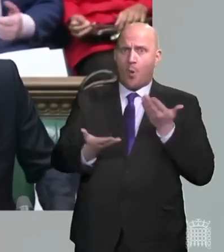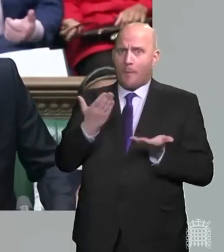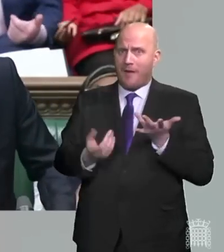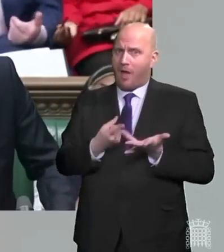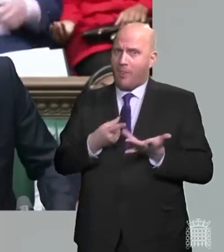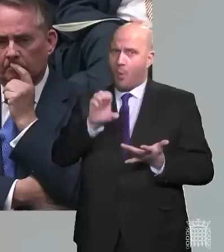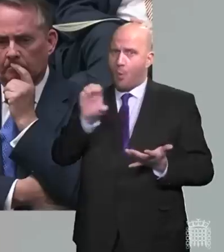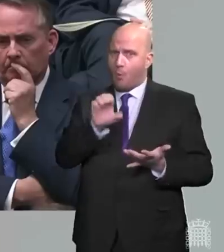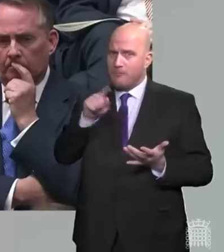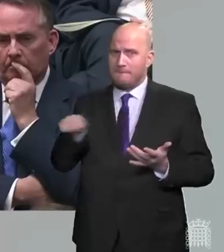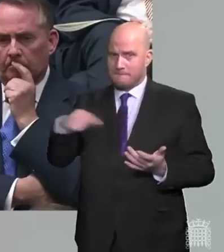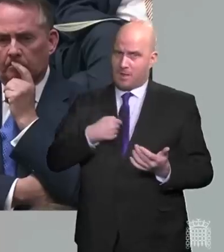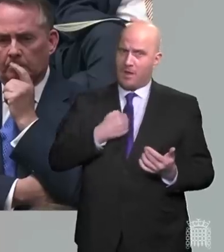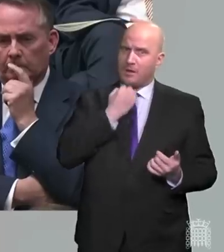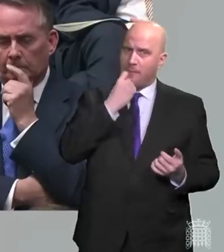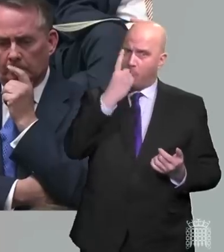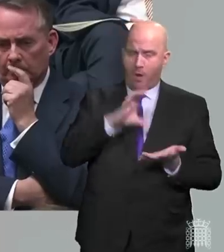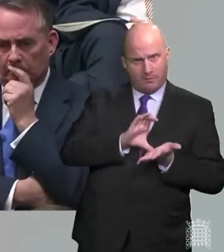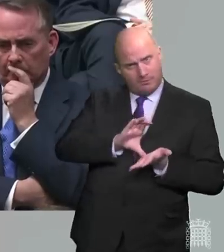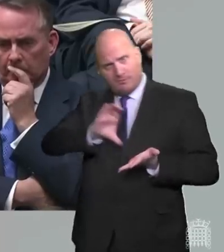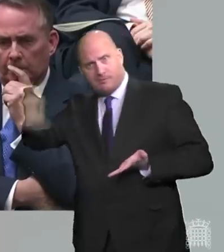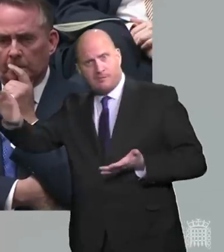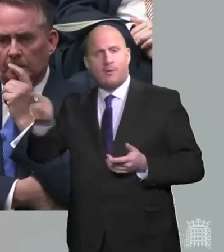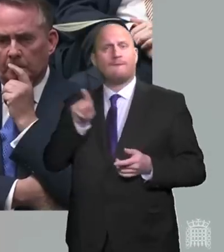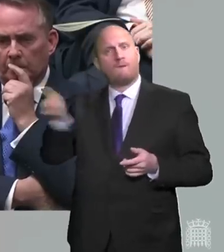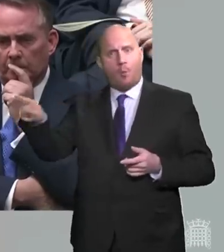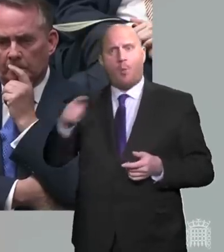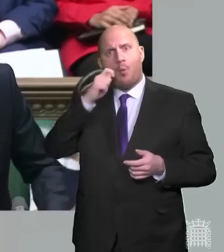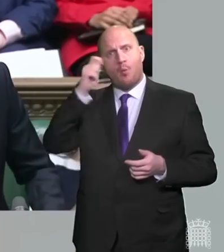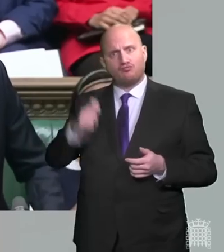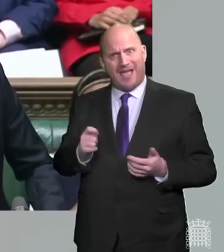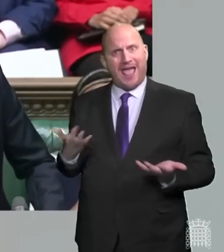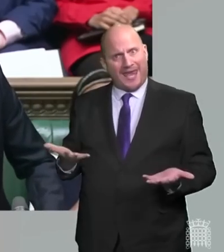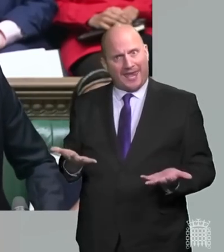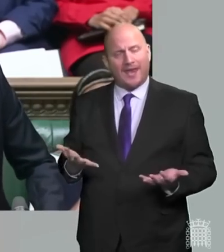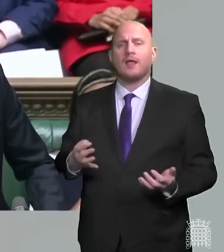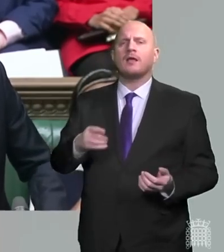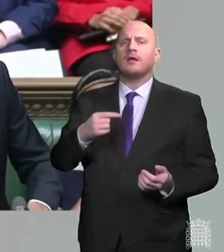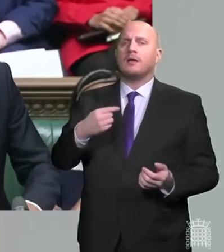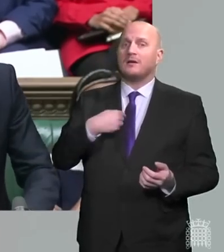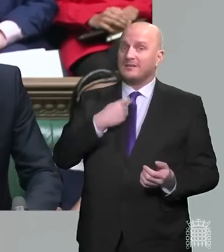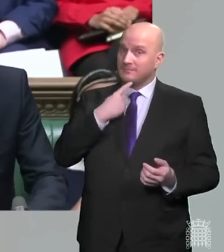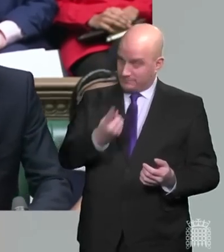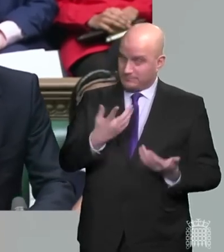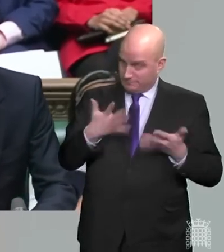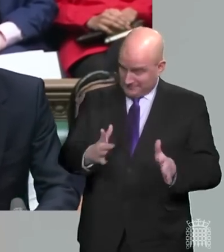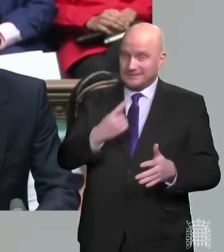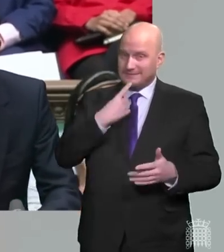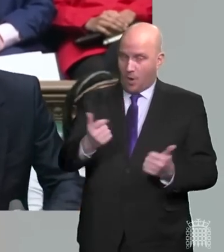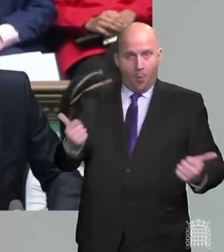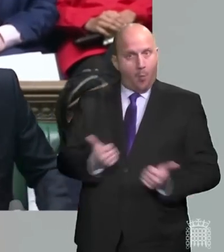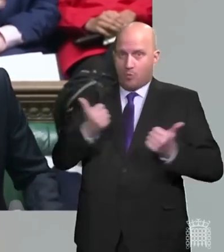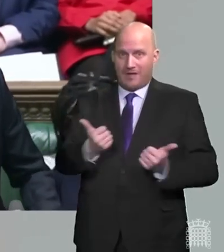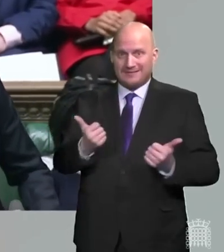that again this year. And as my right honourable friend knows, last week I announced that we would gift many battle tanks as part of the next